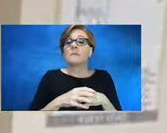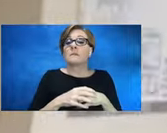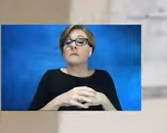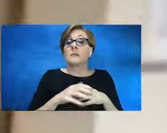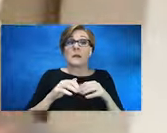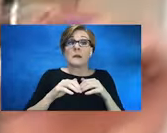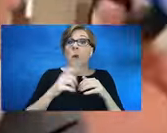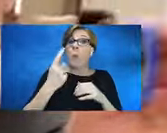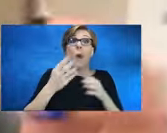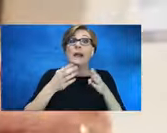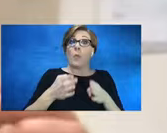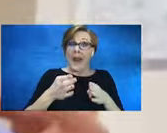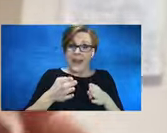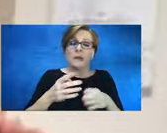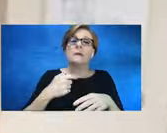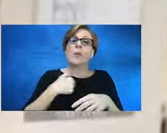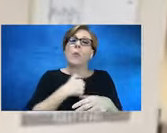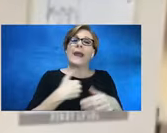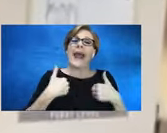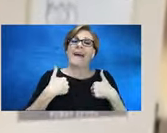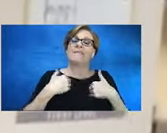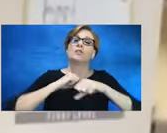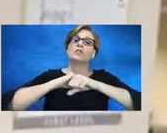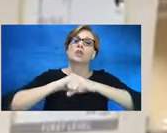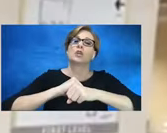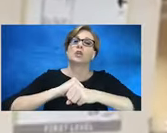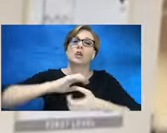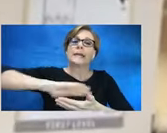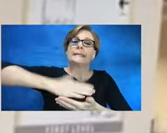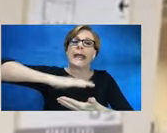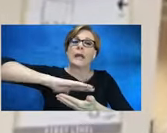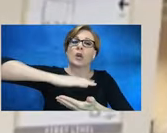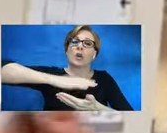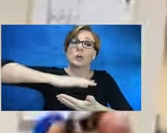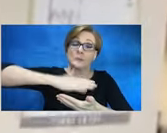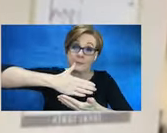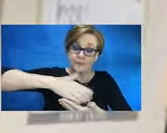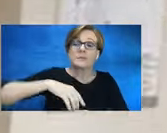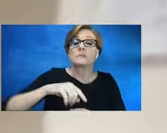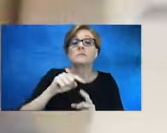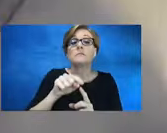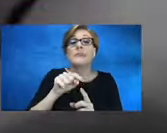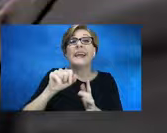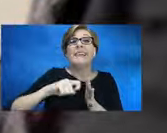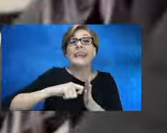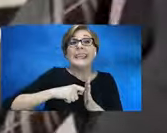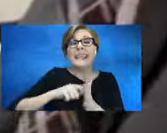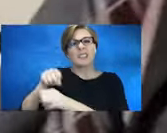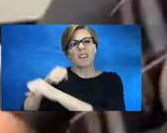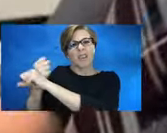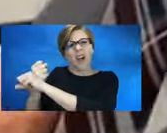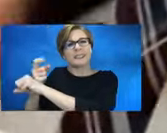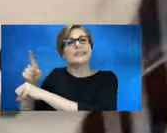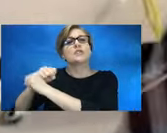container, right? So these keys, we keep them locked in our secure server room, which we'll highlight later. In order